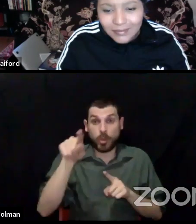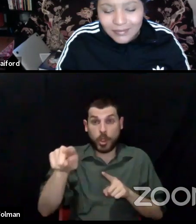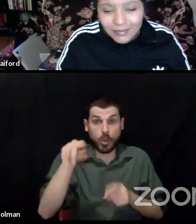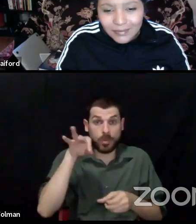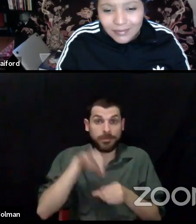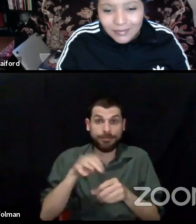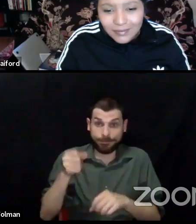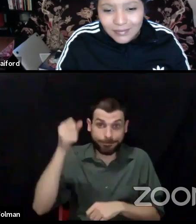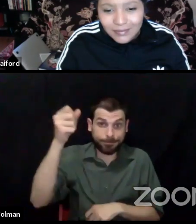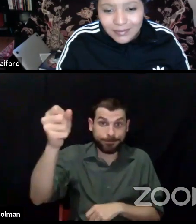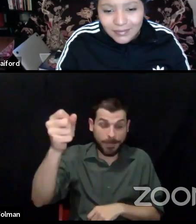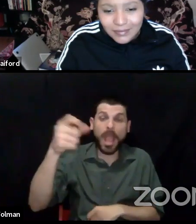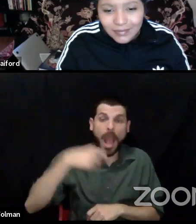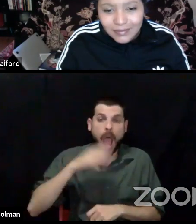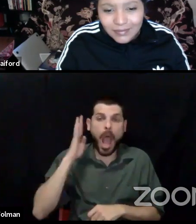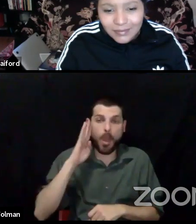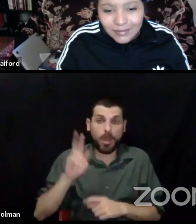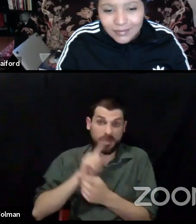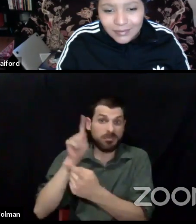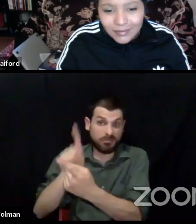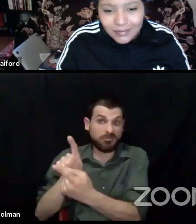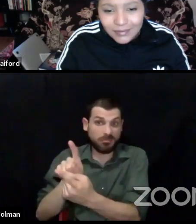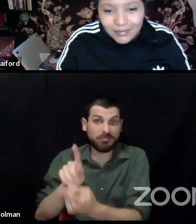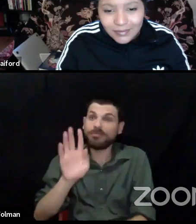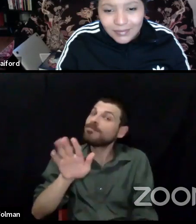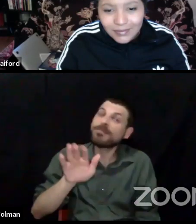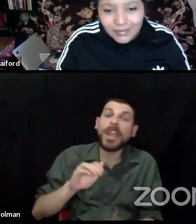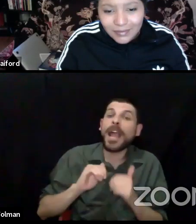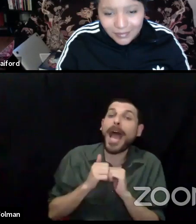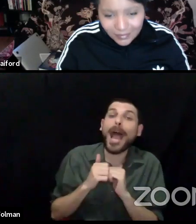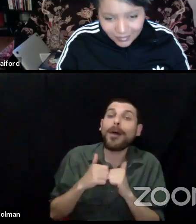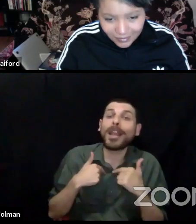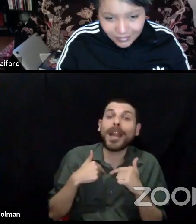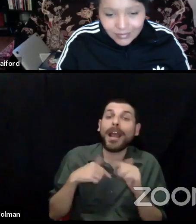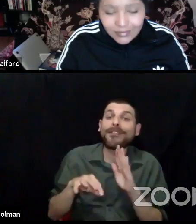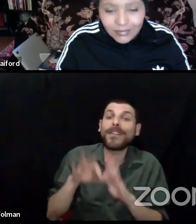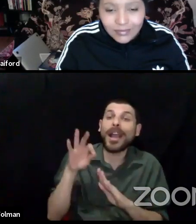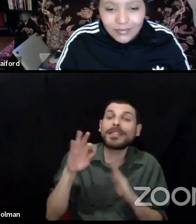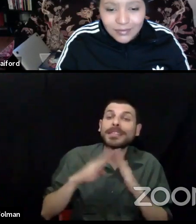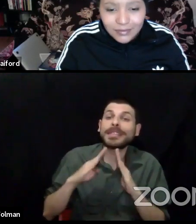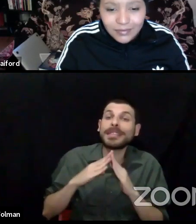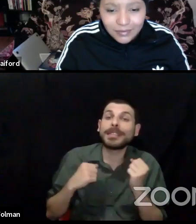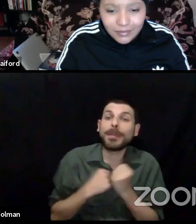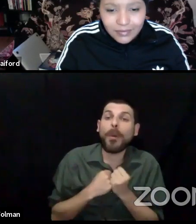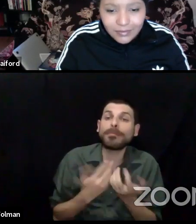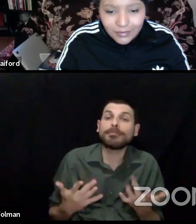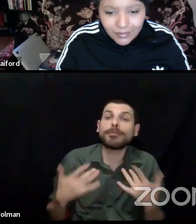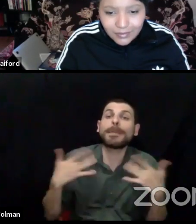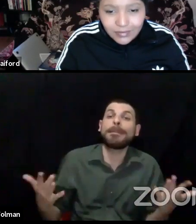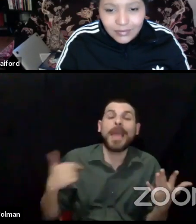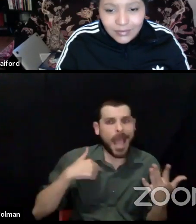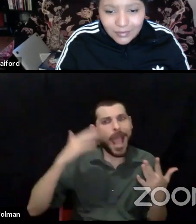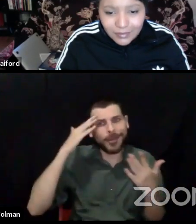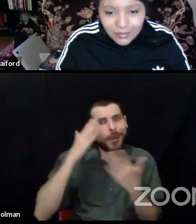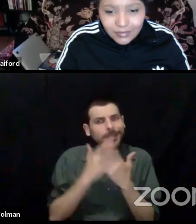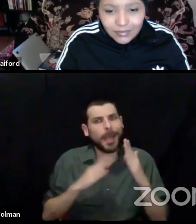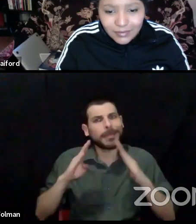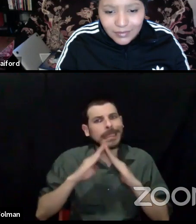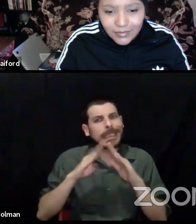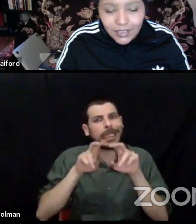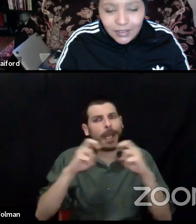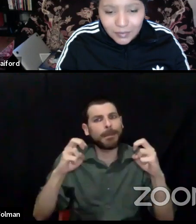I'm going to approach you and I'm going to say, hey, how can I get some city support? You know, I know some city councilors and commissioners, and then I'm going to know